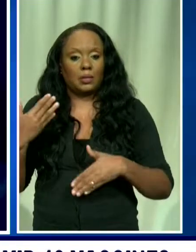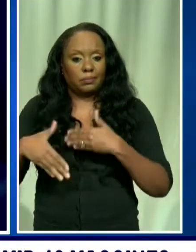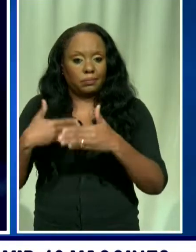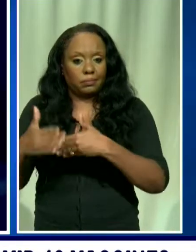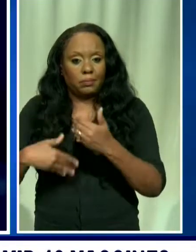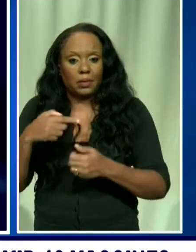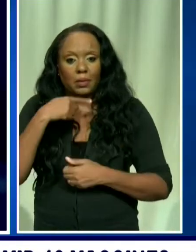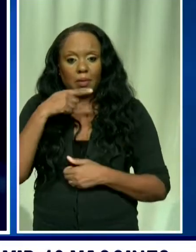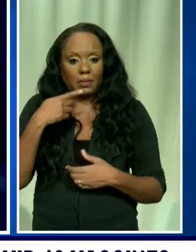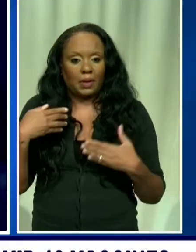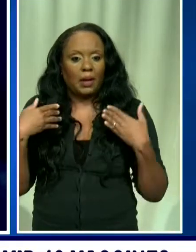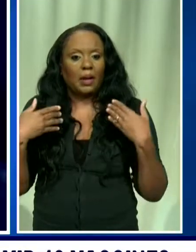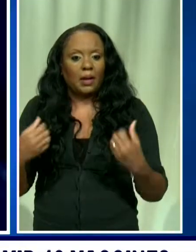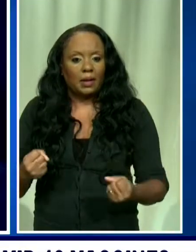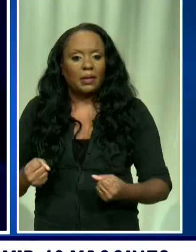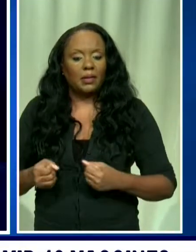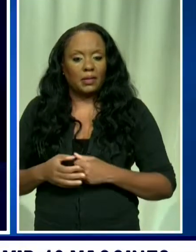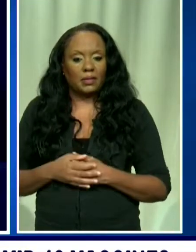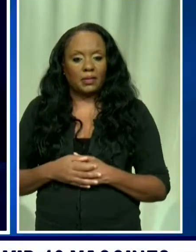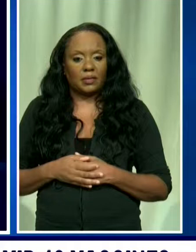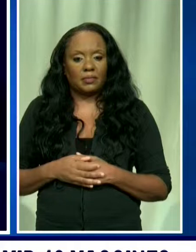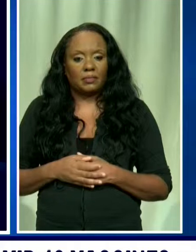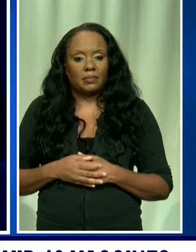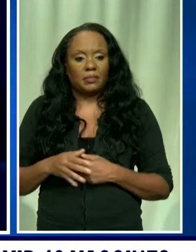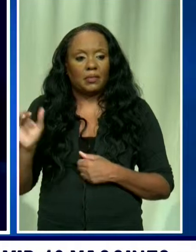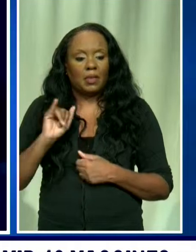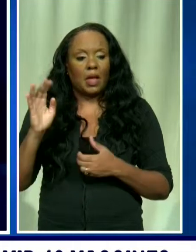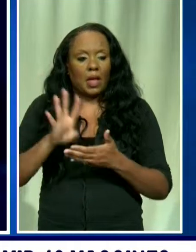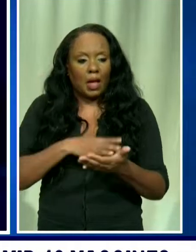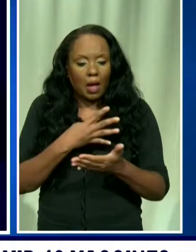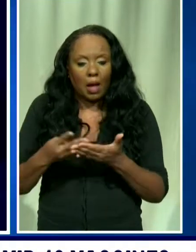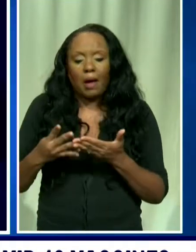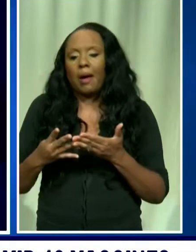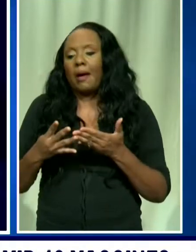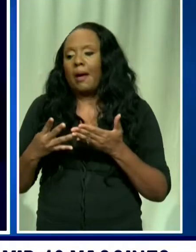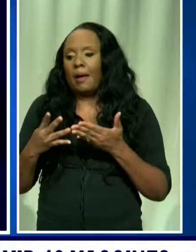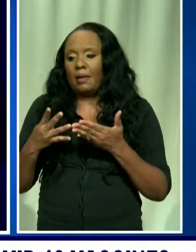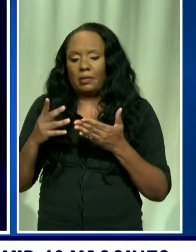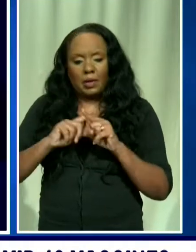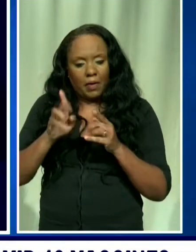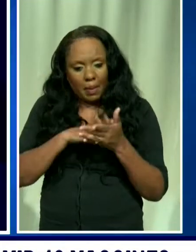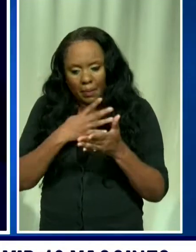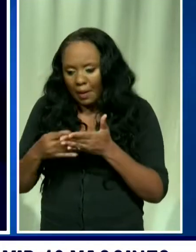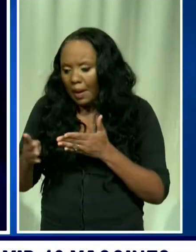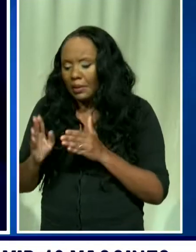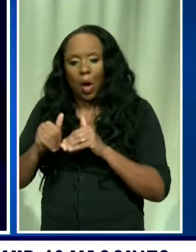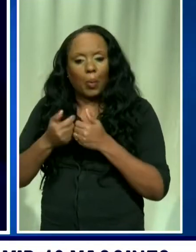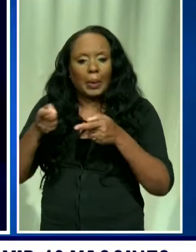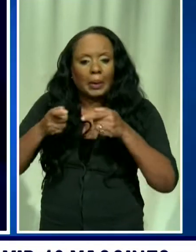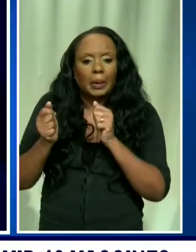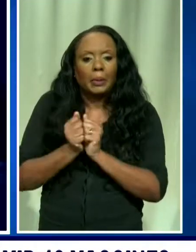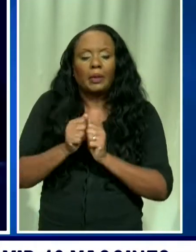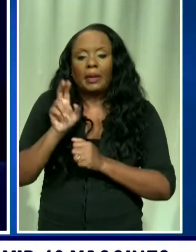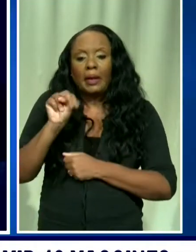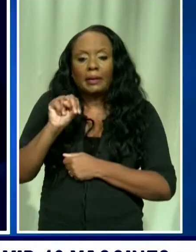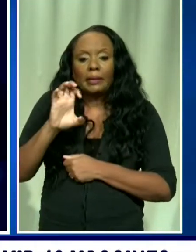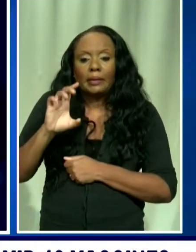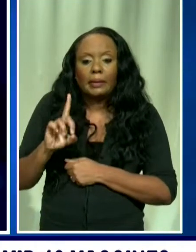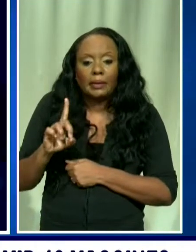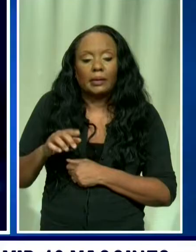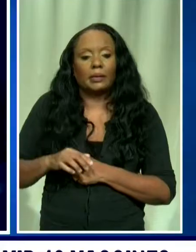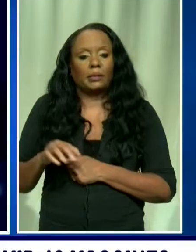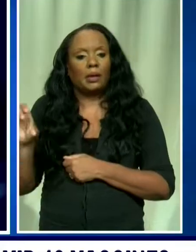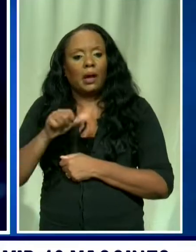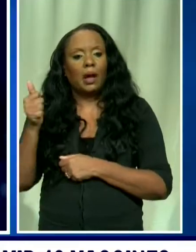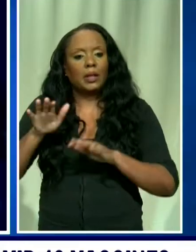issues that grapple us, including the agenda with NCD, the agenda with other